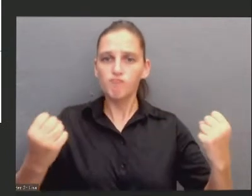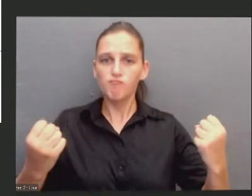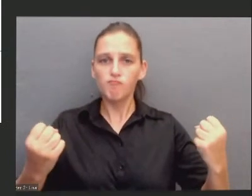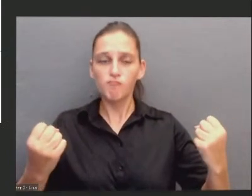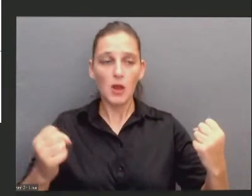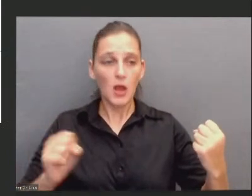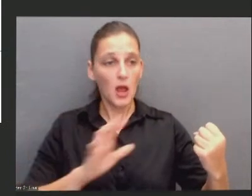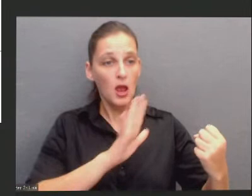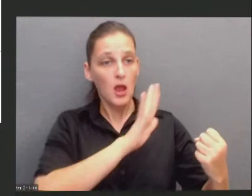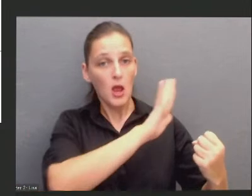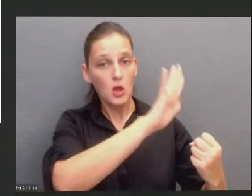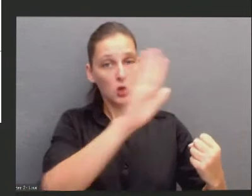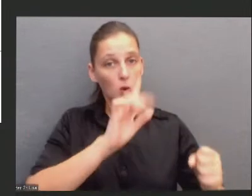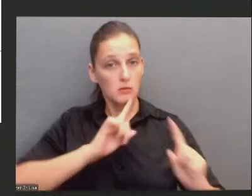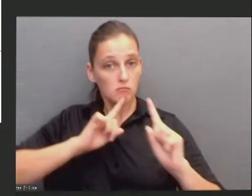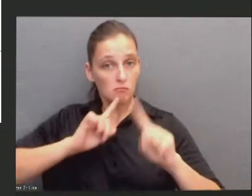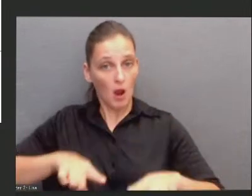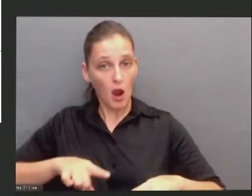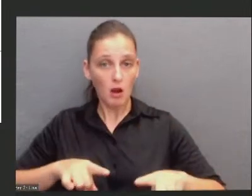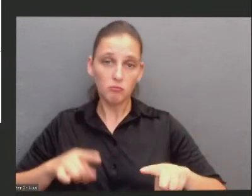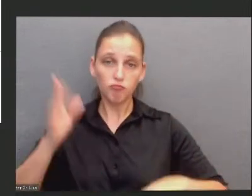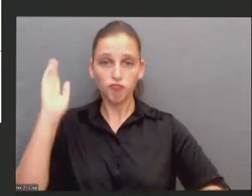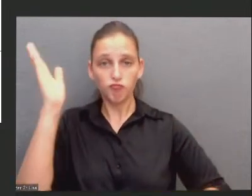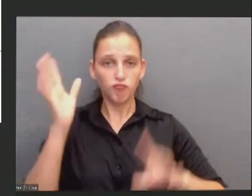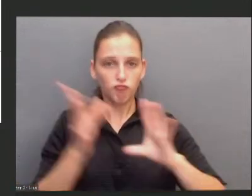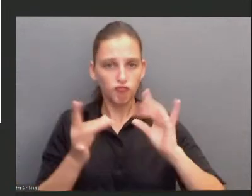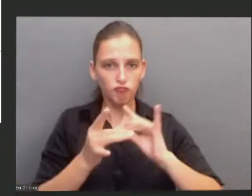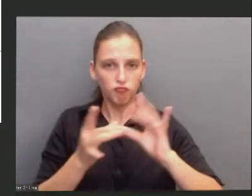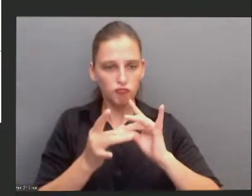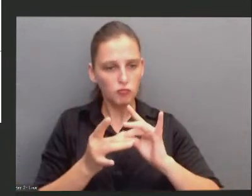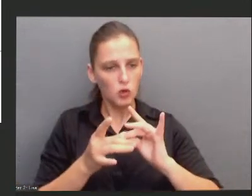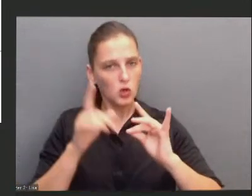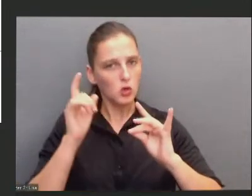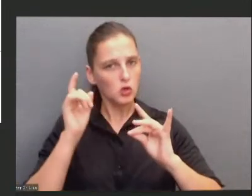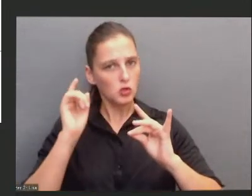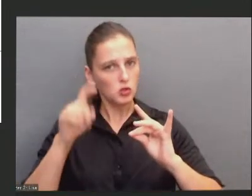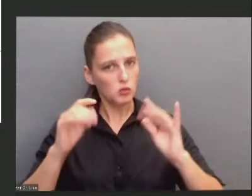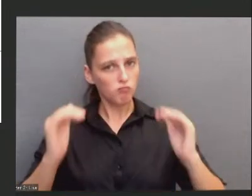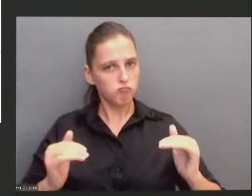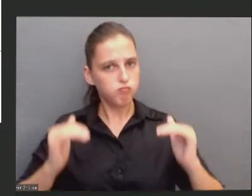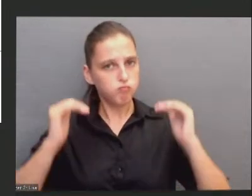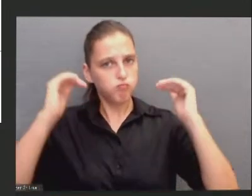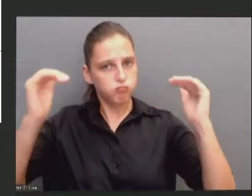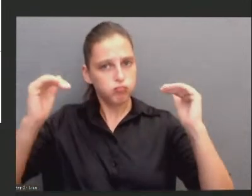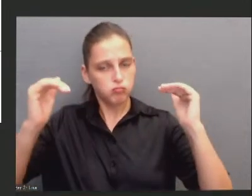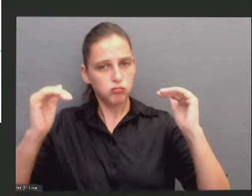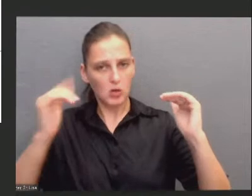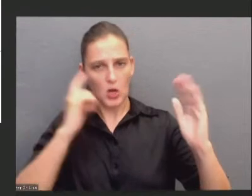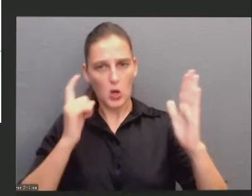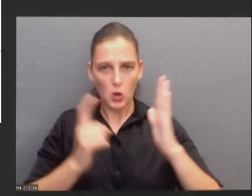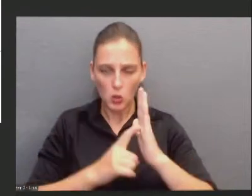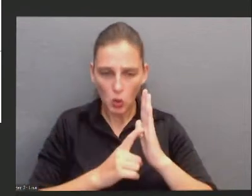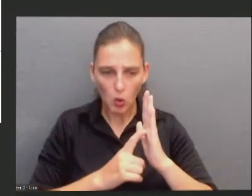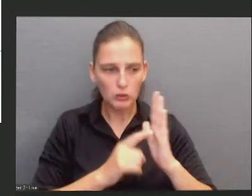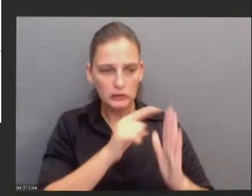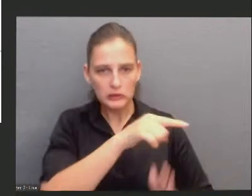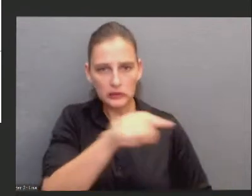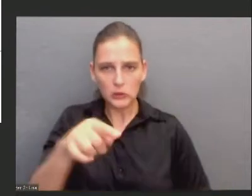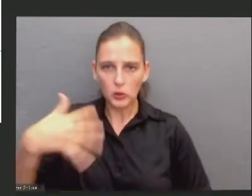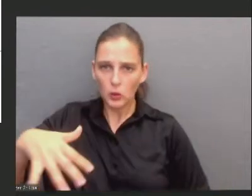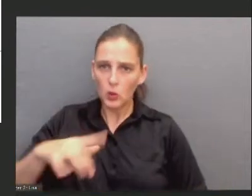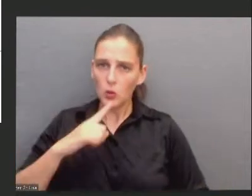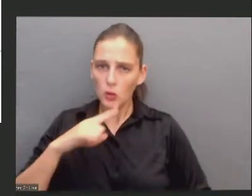pandemic to be proportional to the unprecedented scale of harm that we have been experiencing and